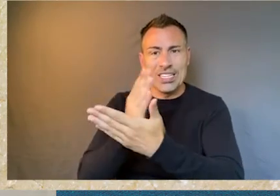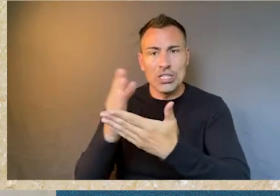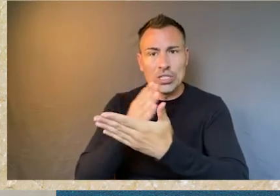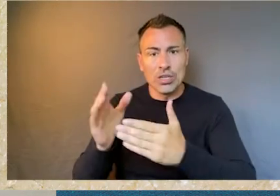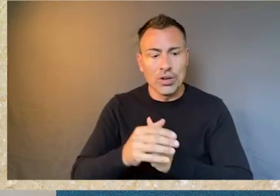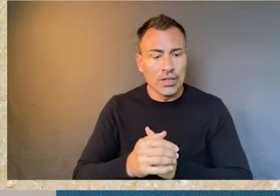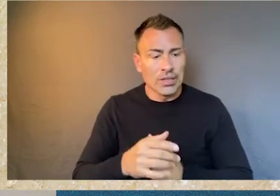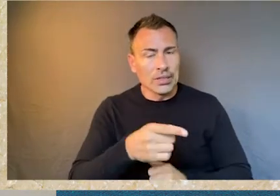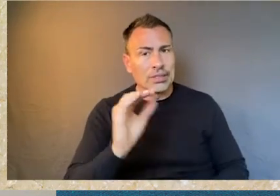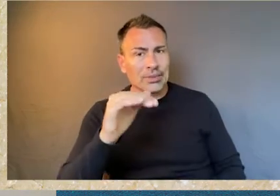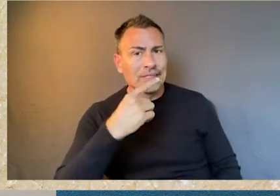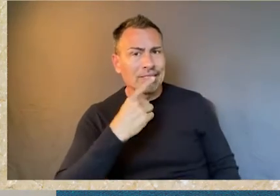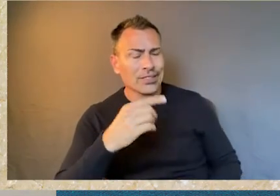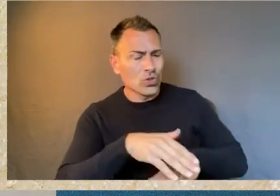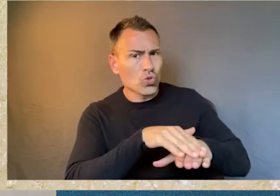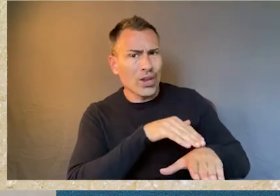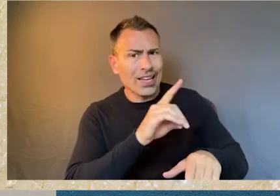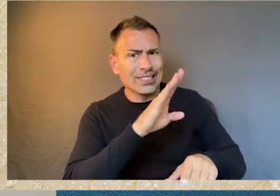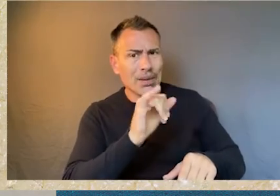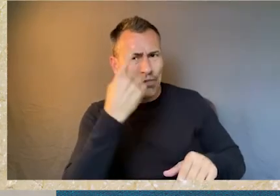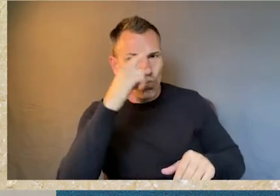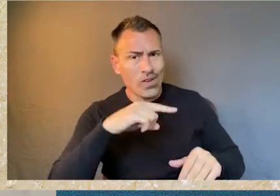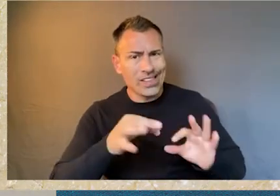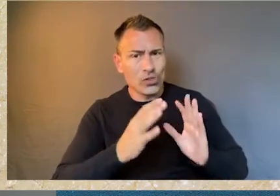I'm sorry. Slow down a little bit for the interpreters, please.